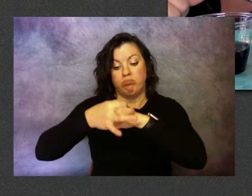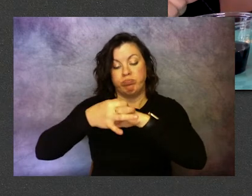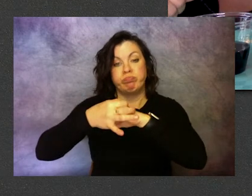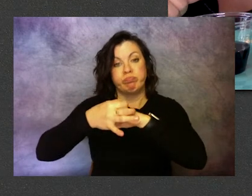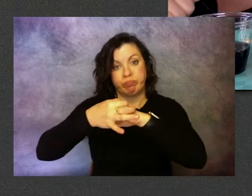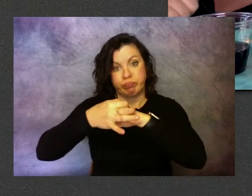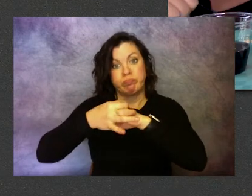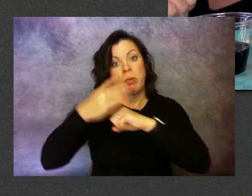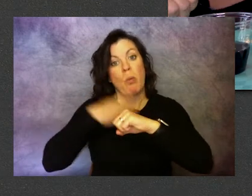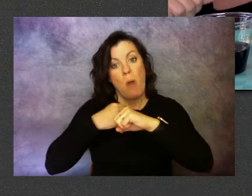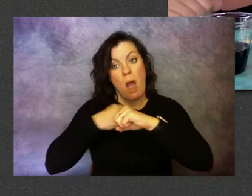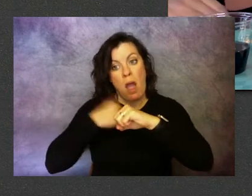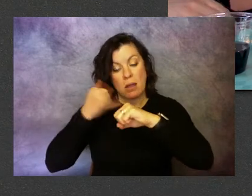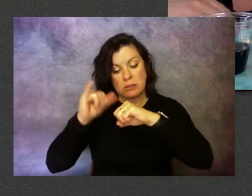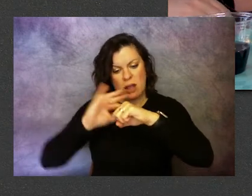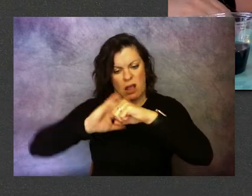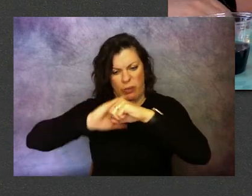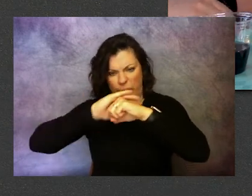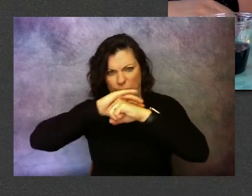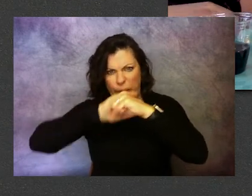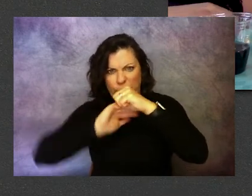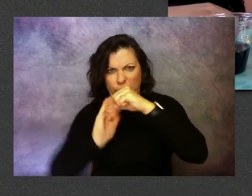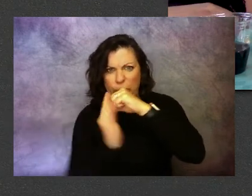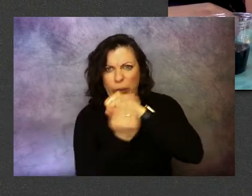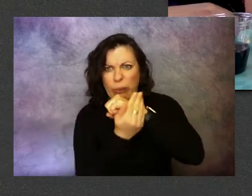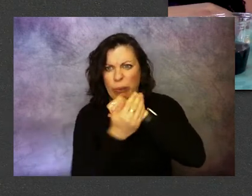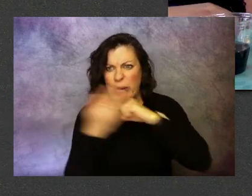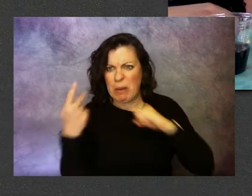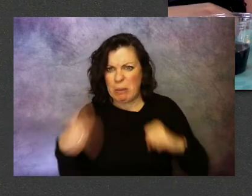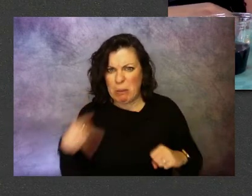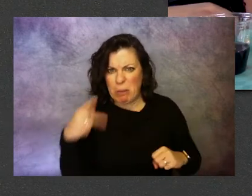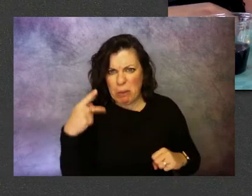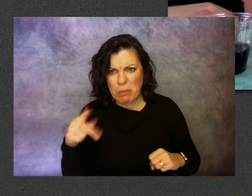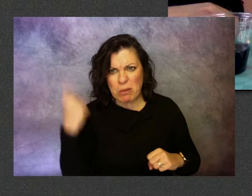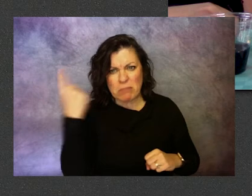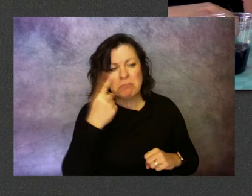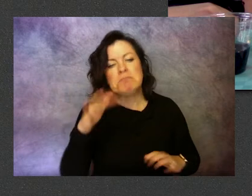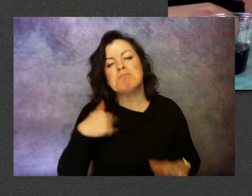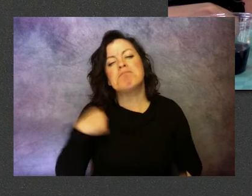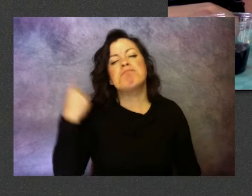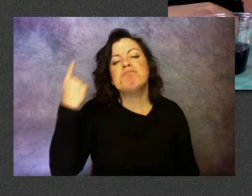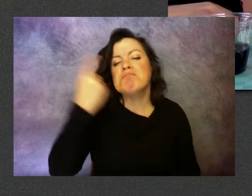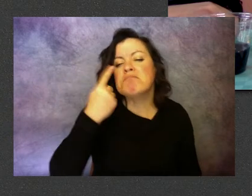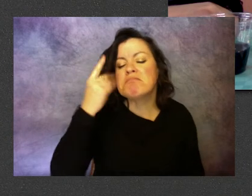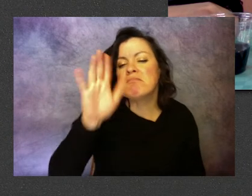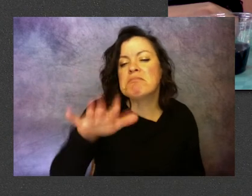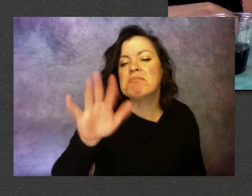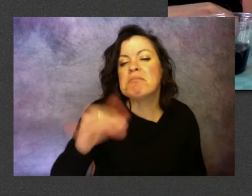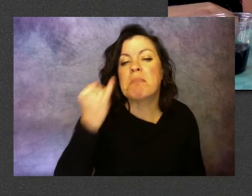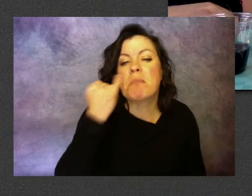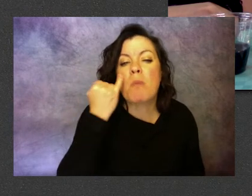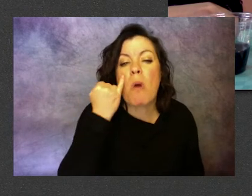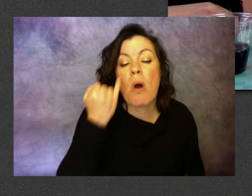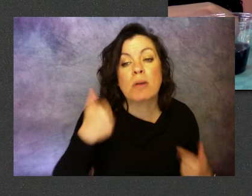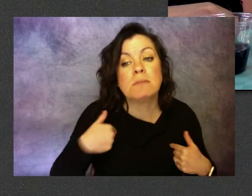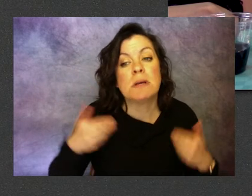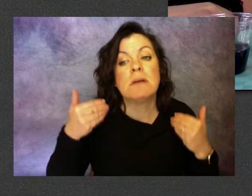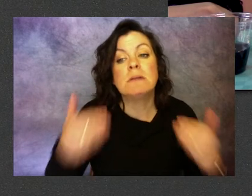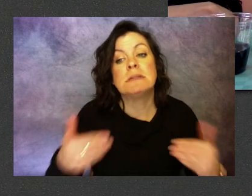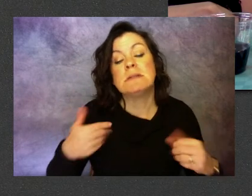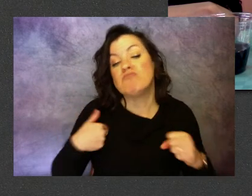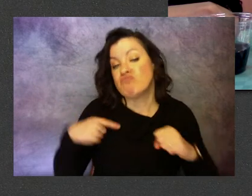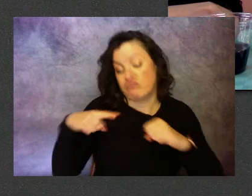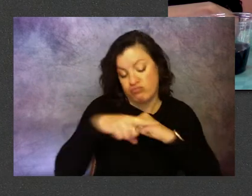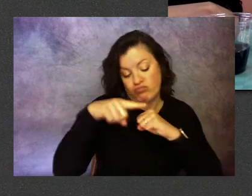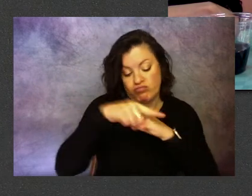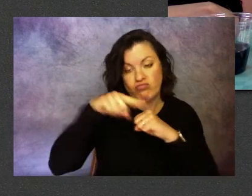I wonder if there's anything we could do to help this egg. I'm wondering what would happen if maybe we